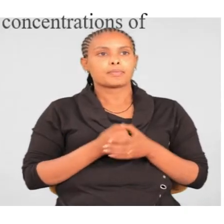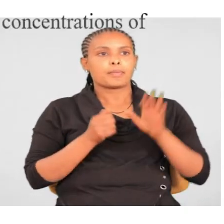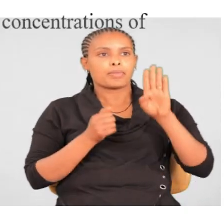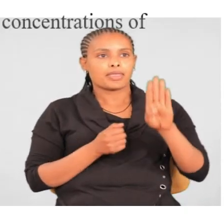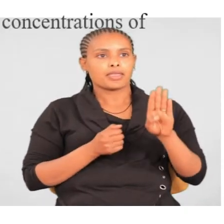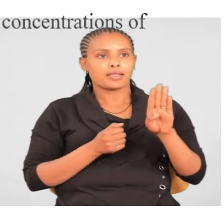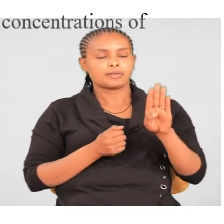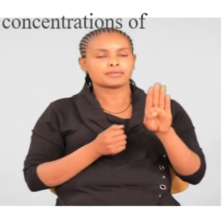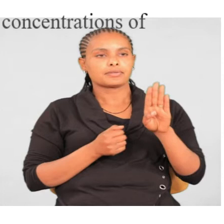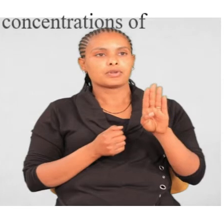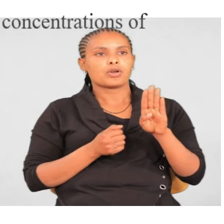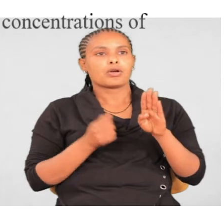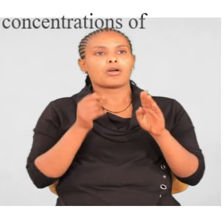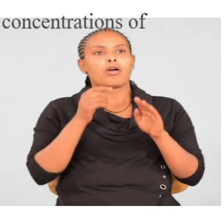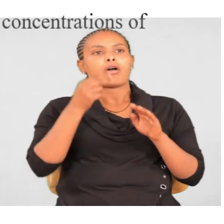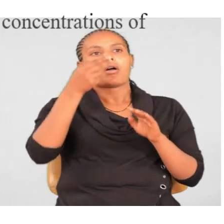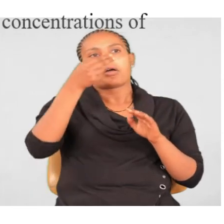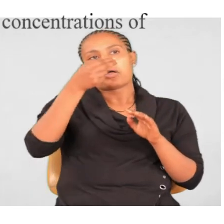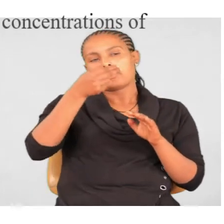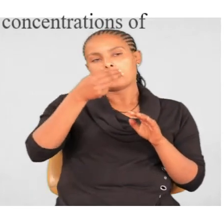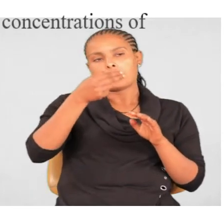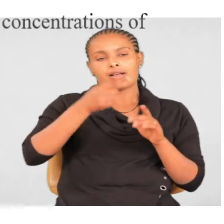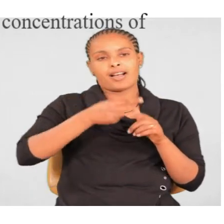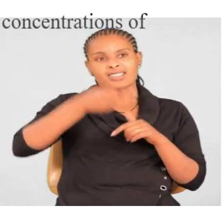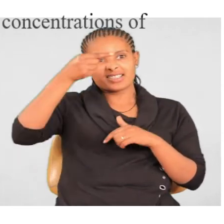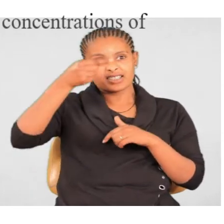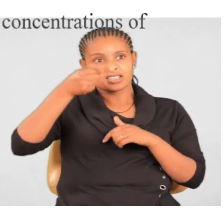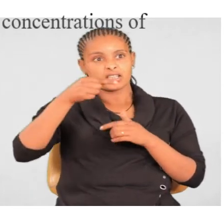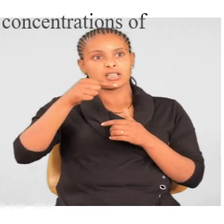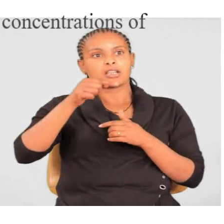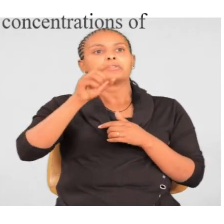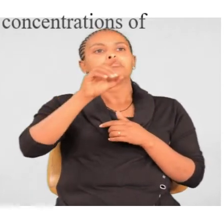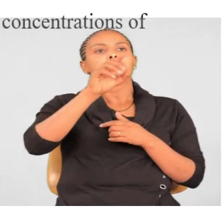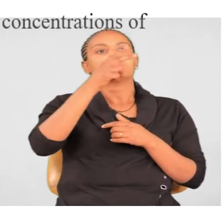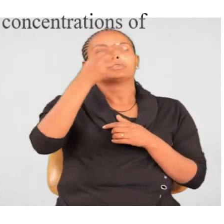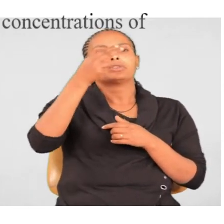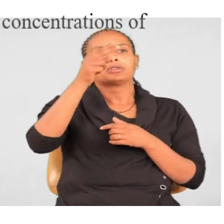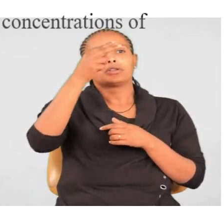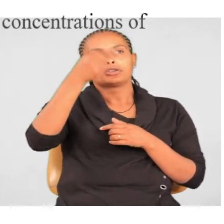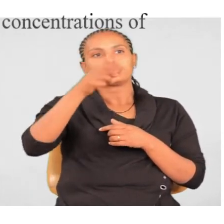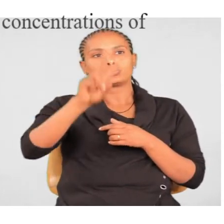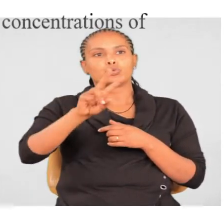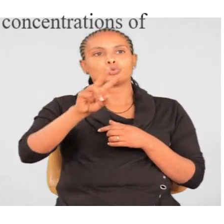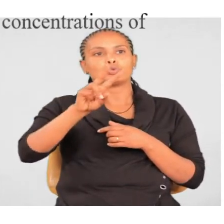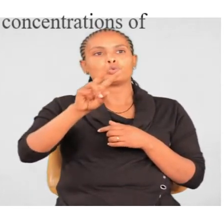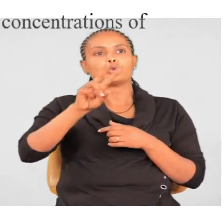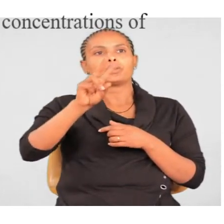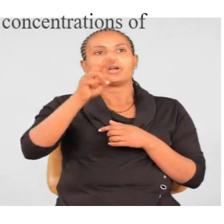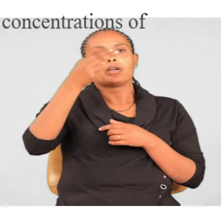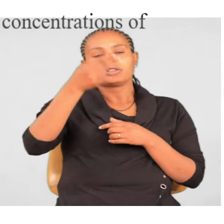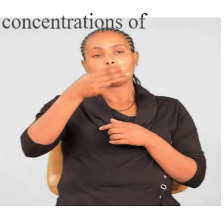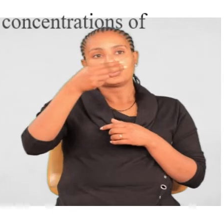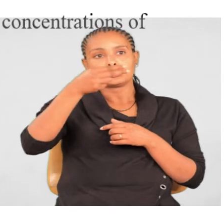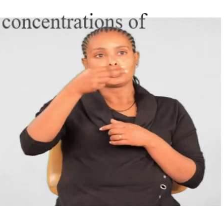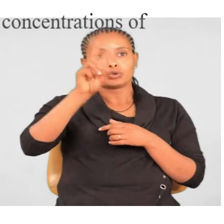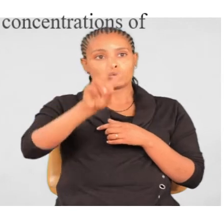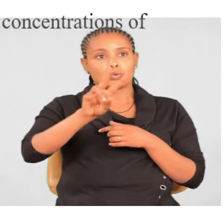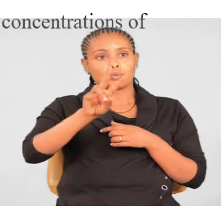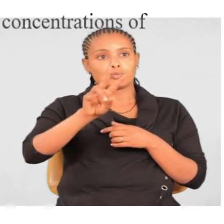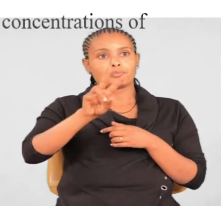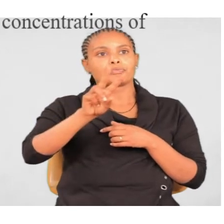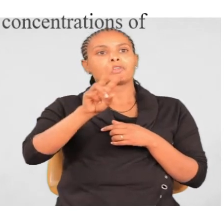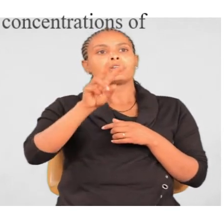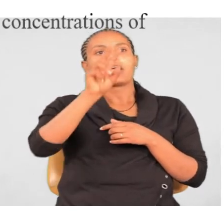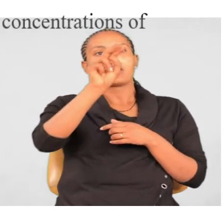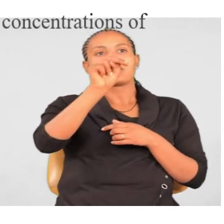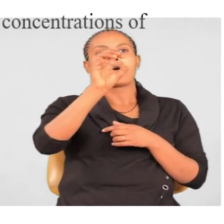B. Also gas phase decomposition of dinitrogen tetraoxide to nitrogen dioxide. You see, the